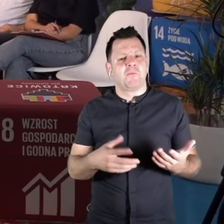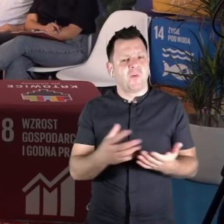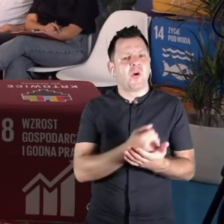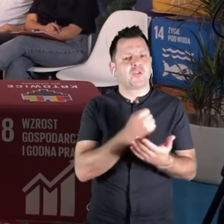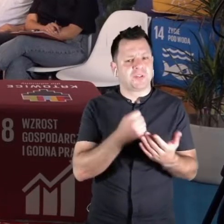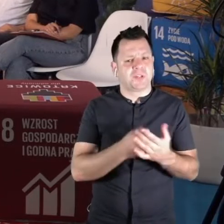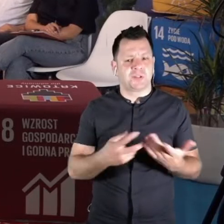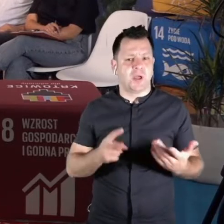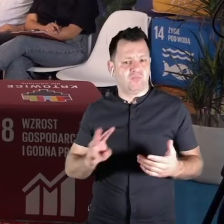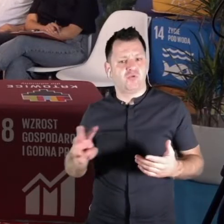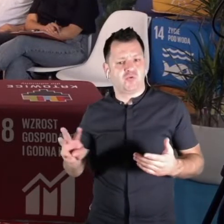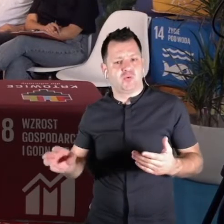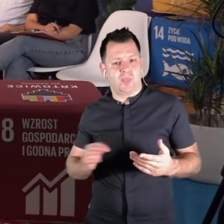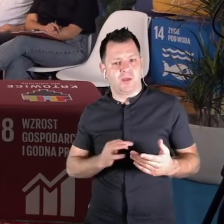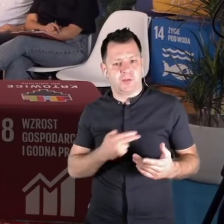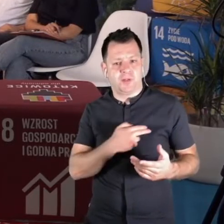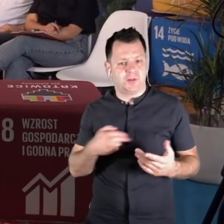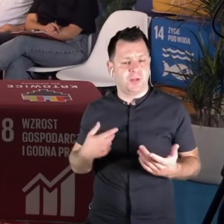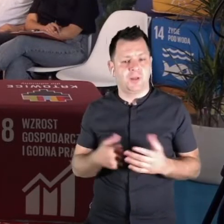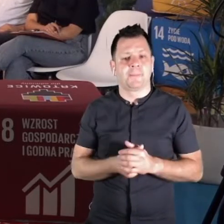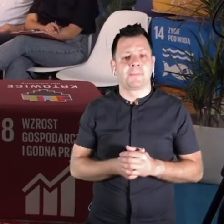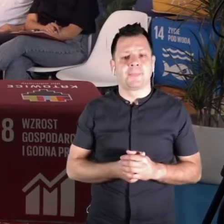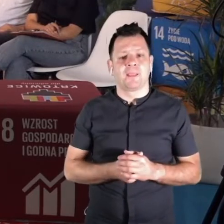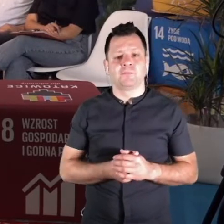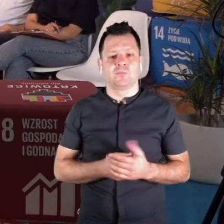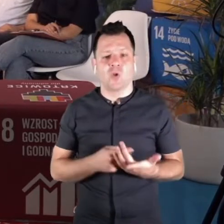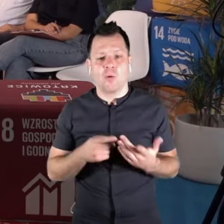partners, to create better solution, because yeah, it took more